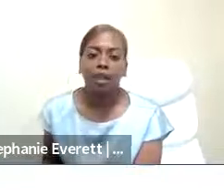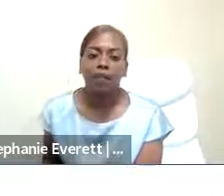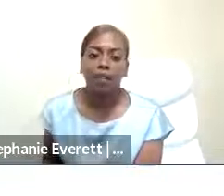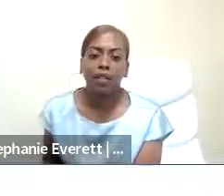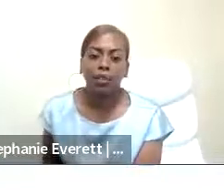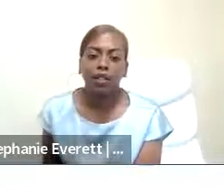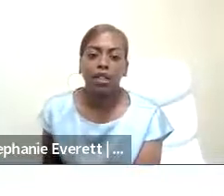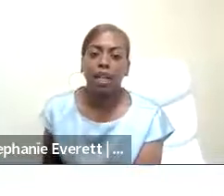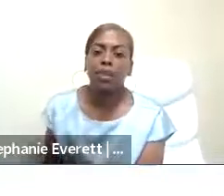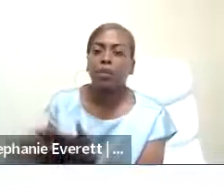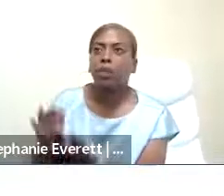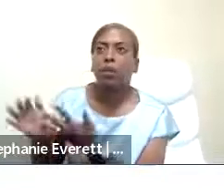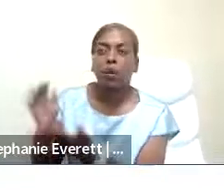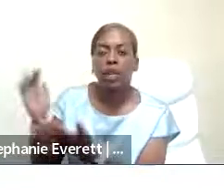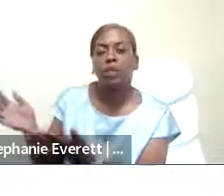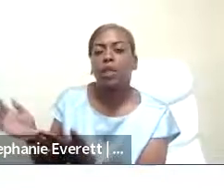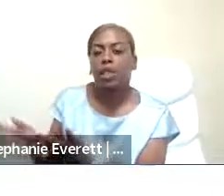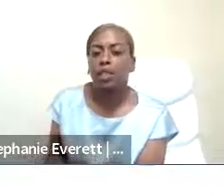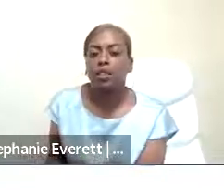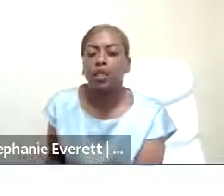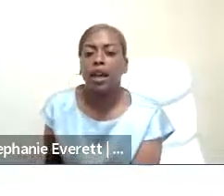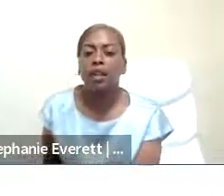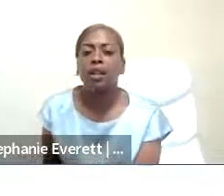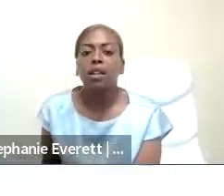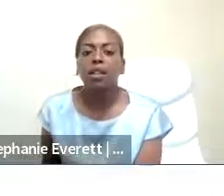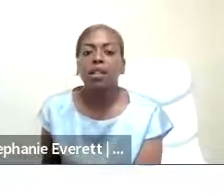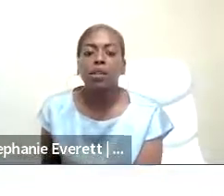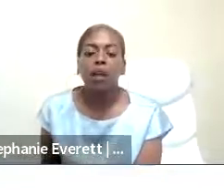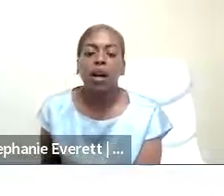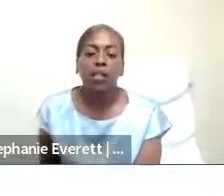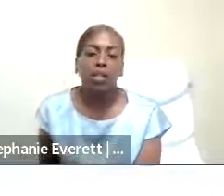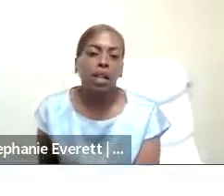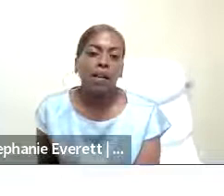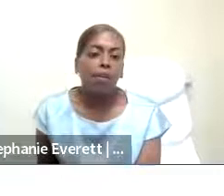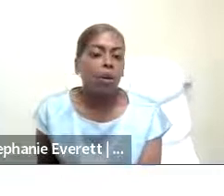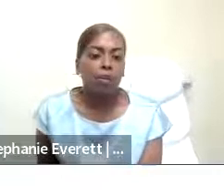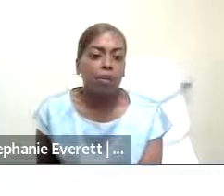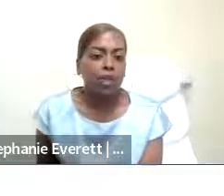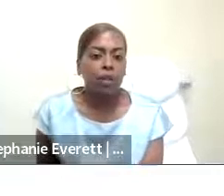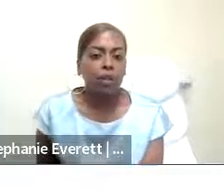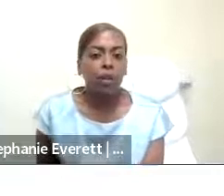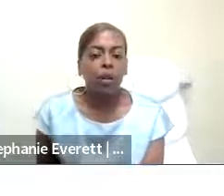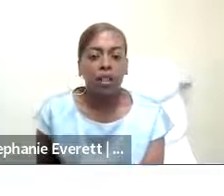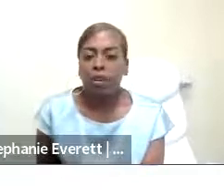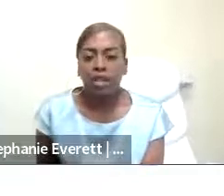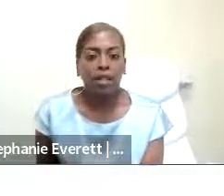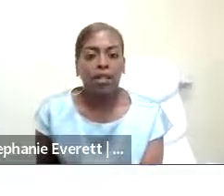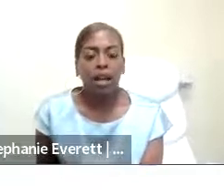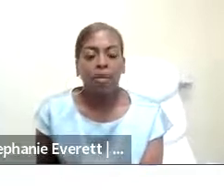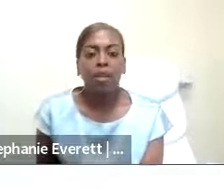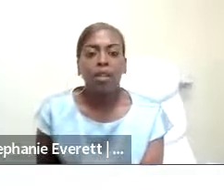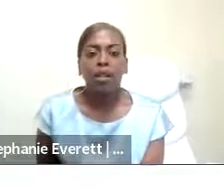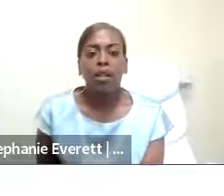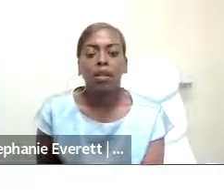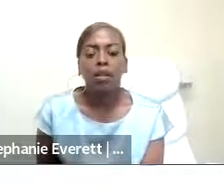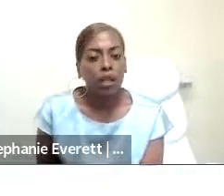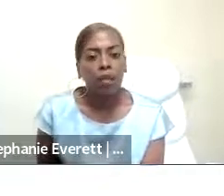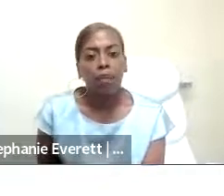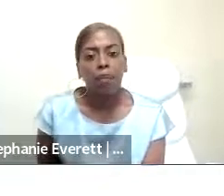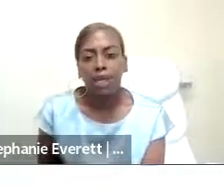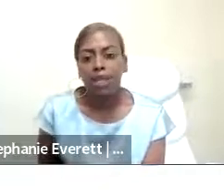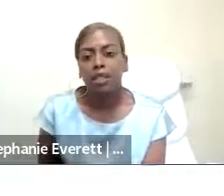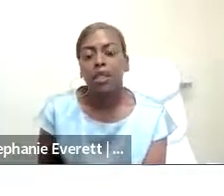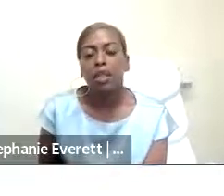just seemed like a very short period of time, especially when we have so many layers to that. So I should have more updates for you, hopefully by the next time the